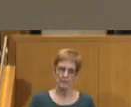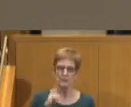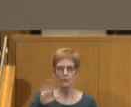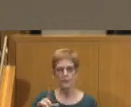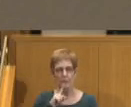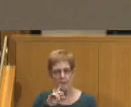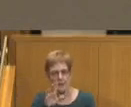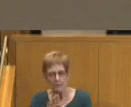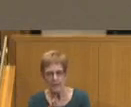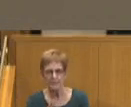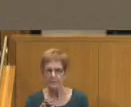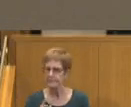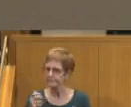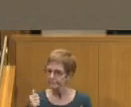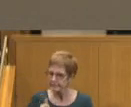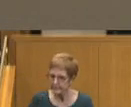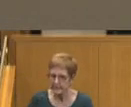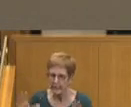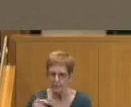have her.